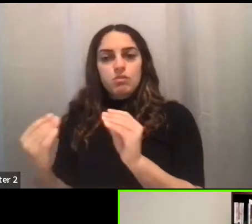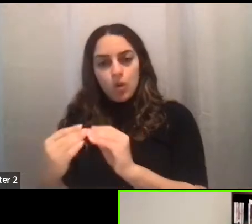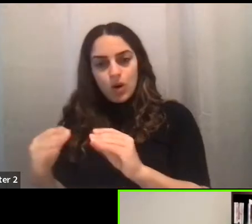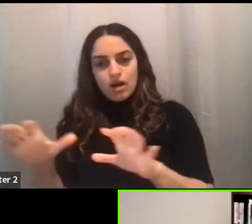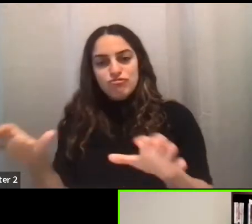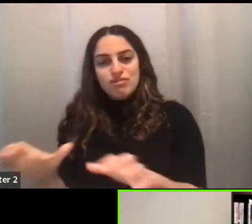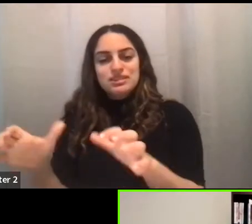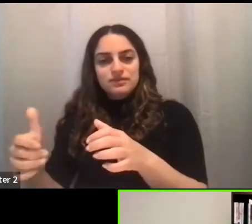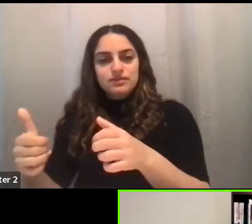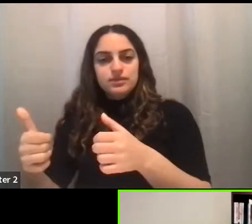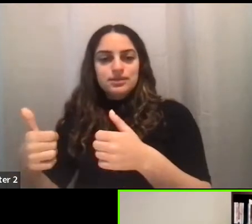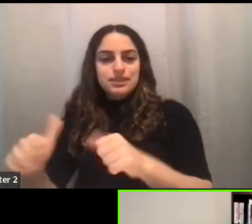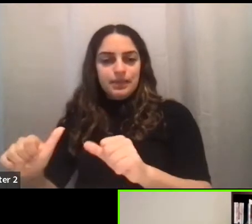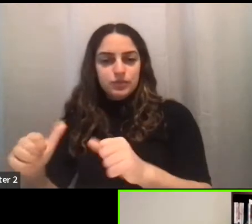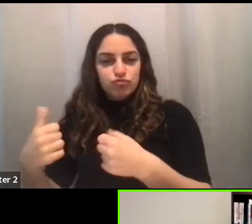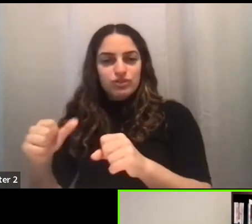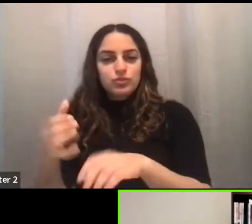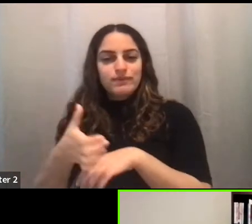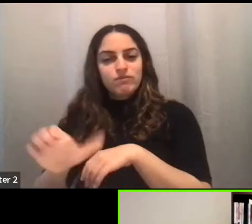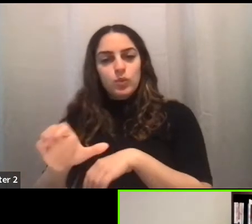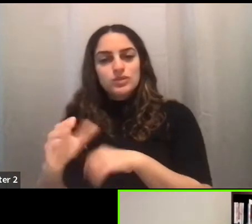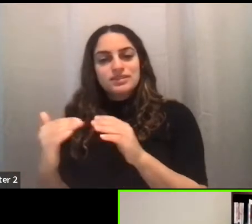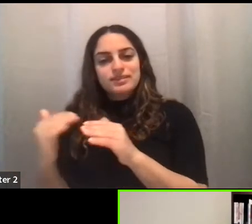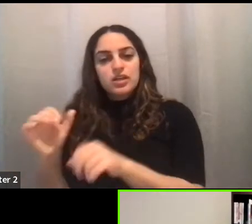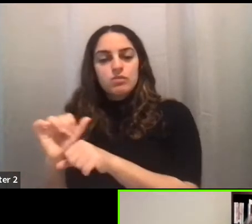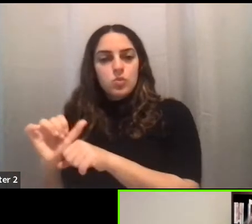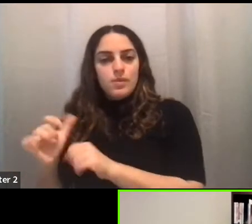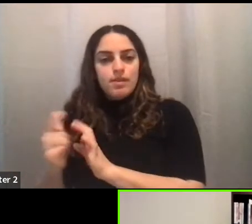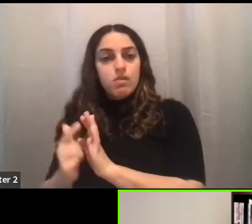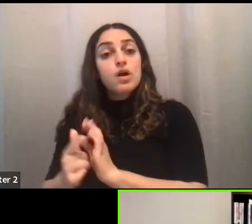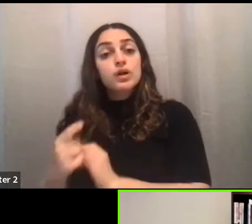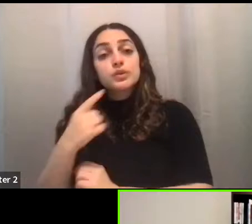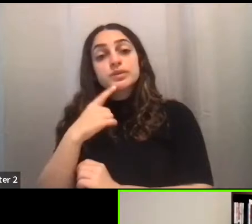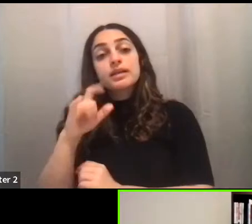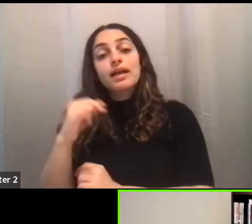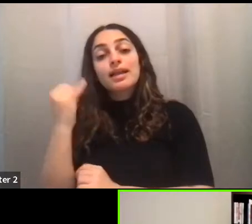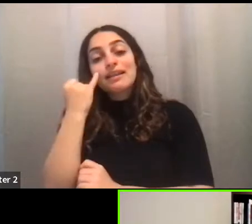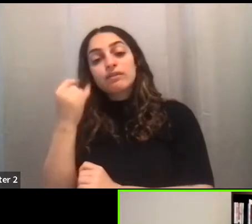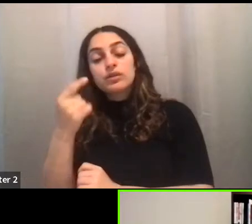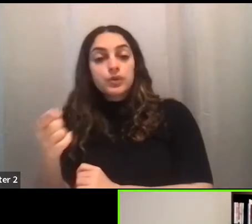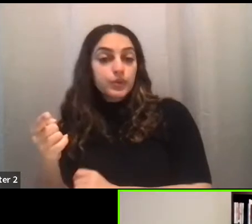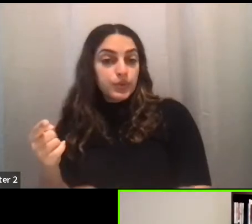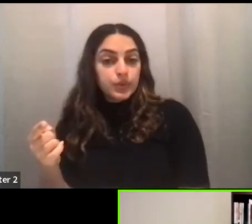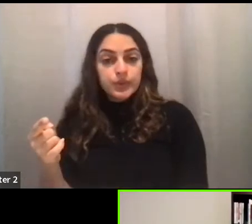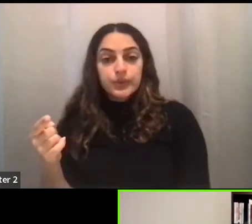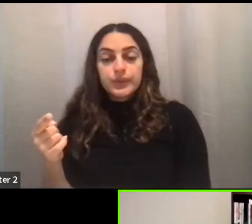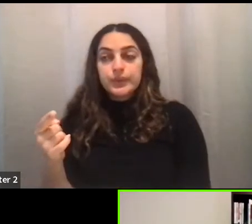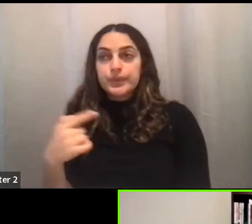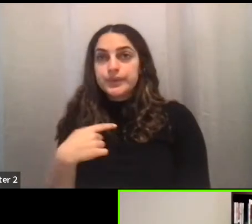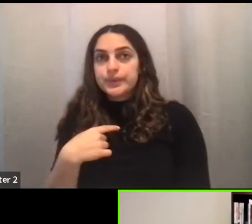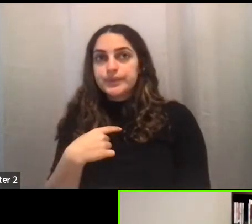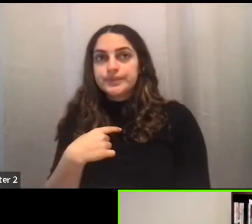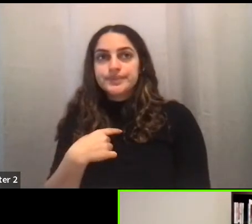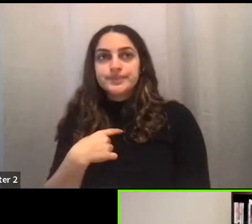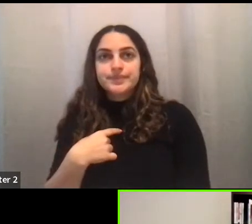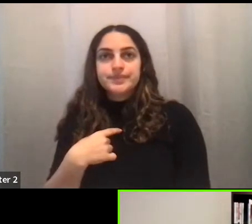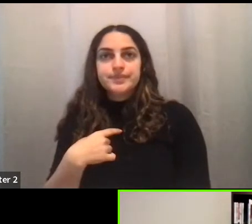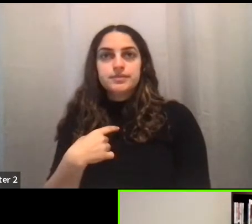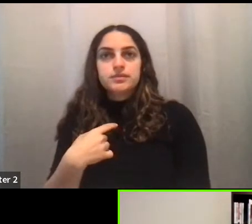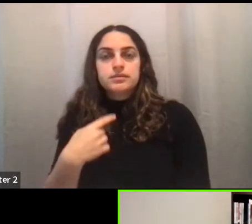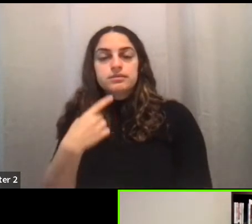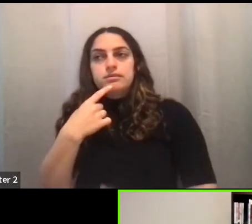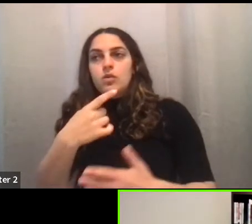a fair employment law and say that if if you profess that you are not engaging in racist